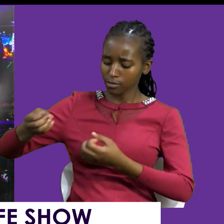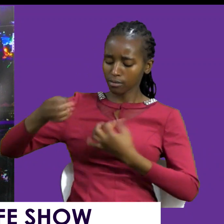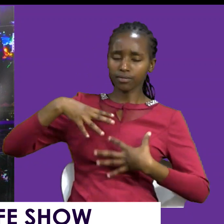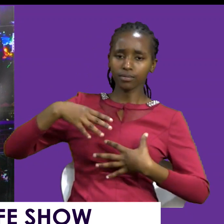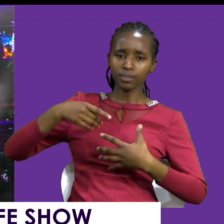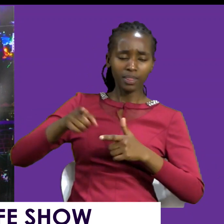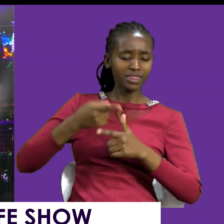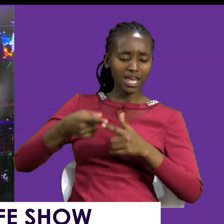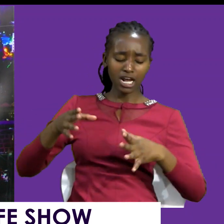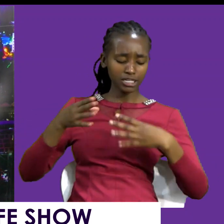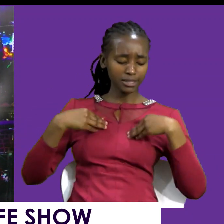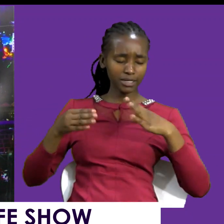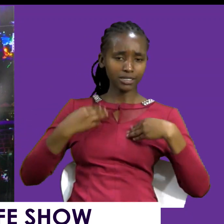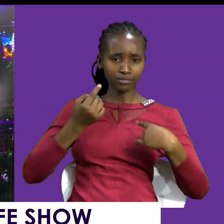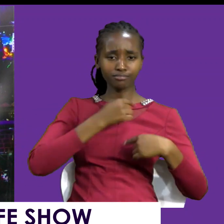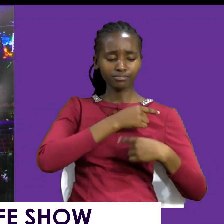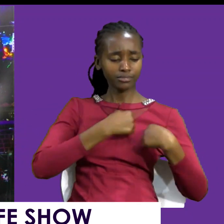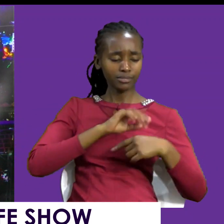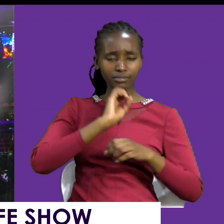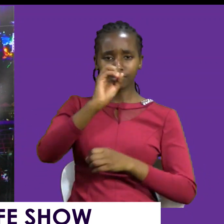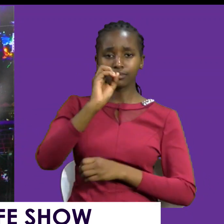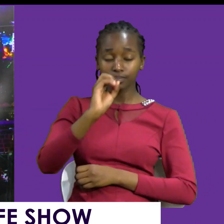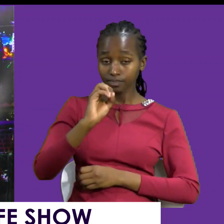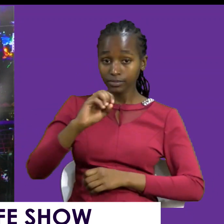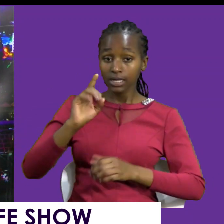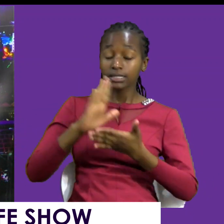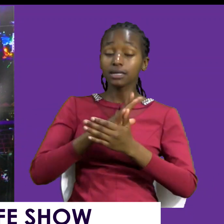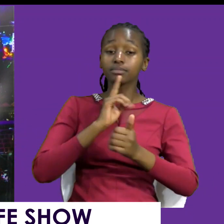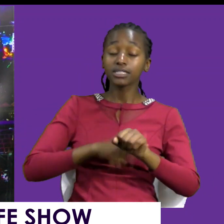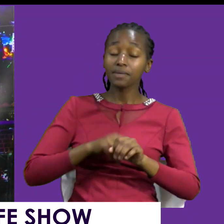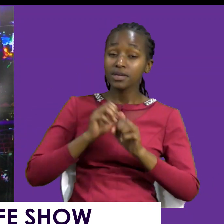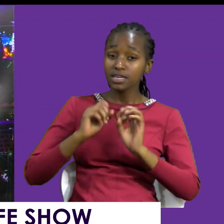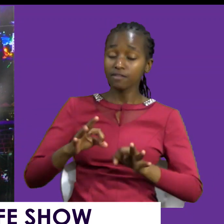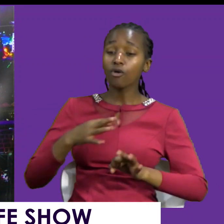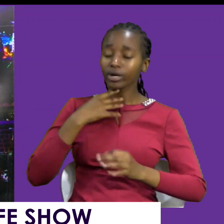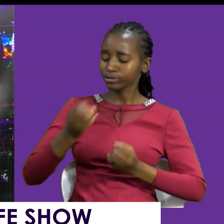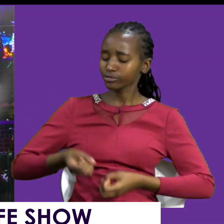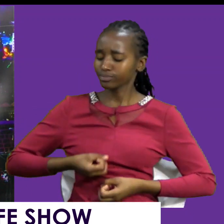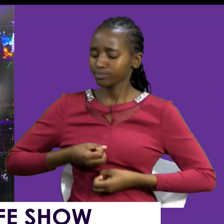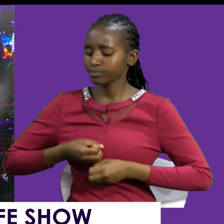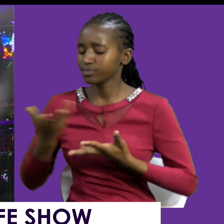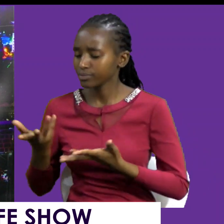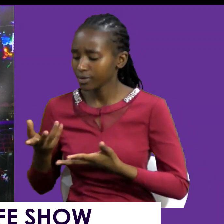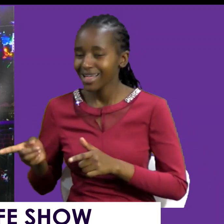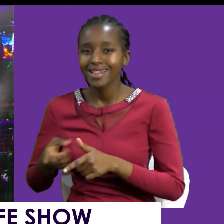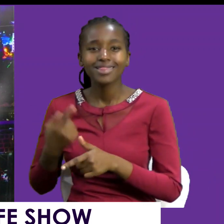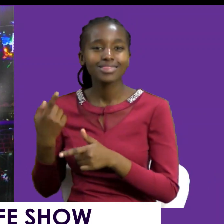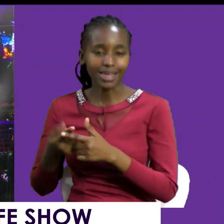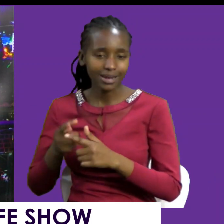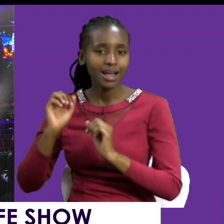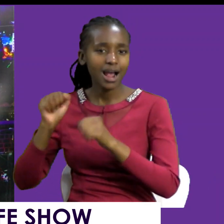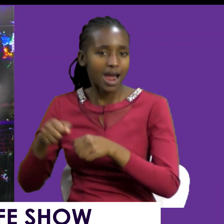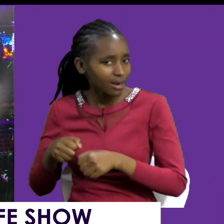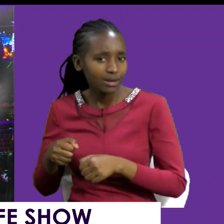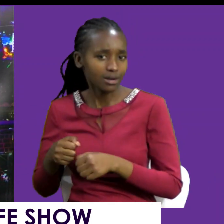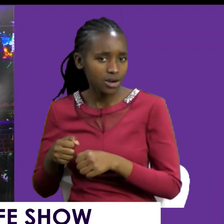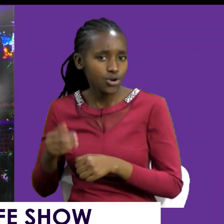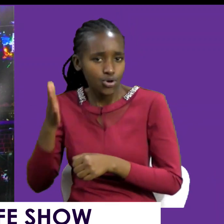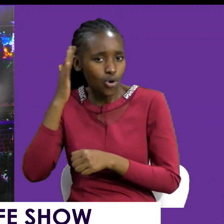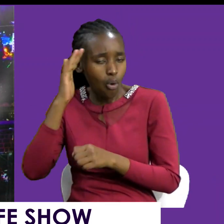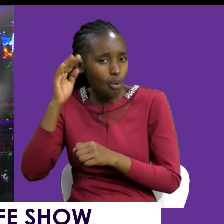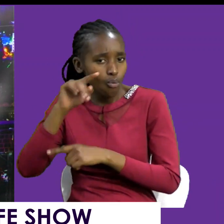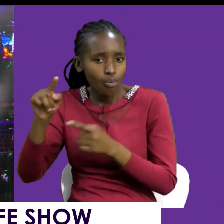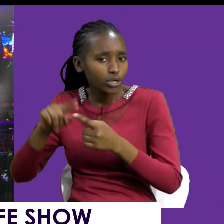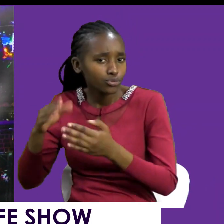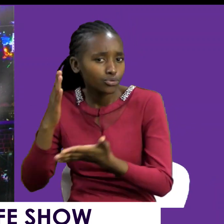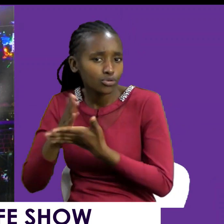Work ways, and more often than not, use words that will push projections away from you. Learn how to refuse